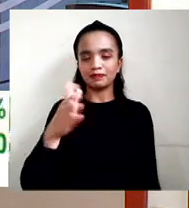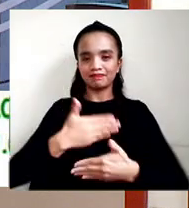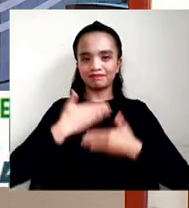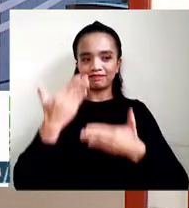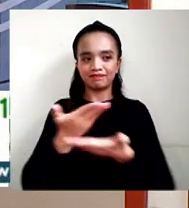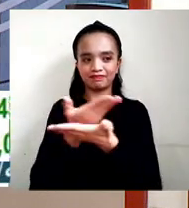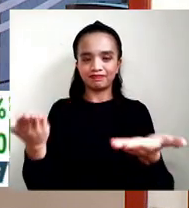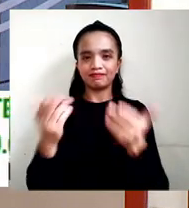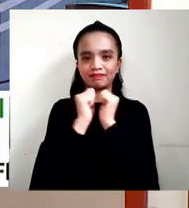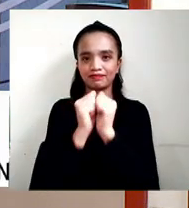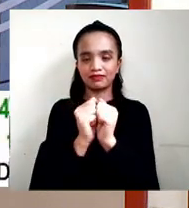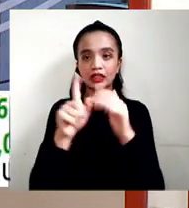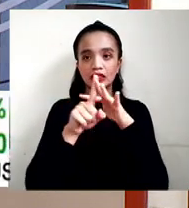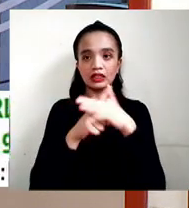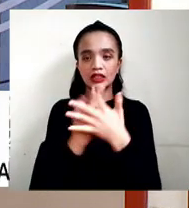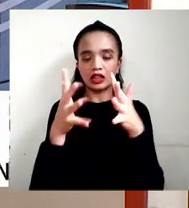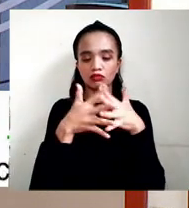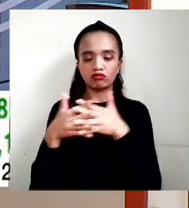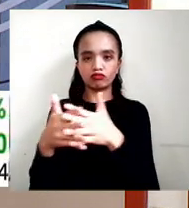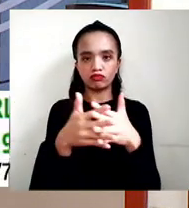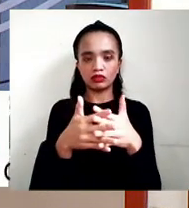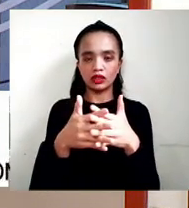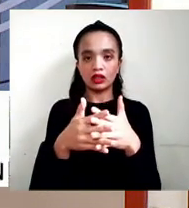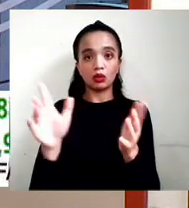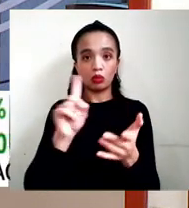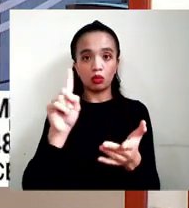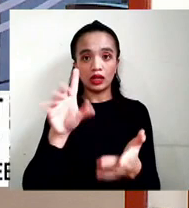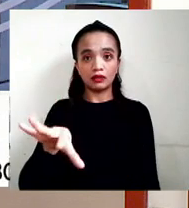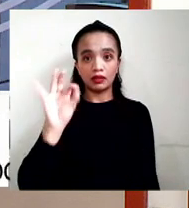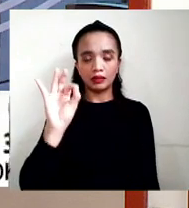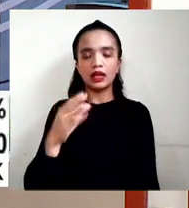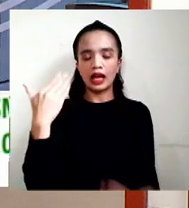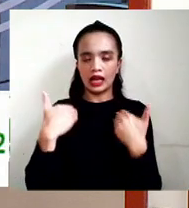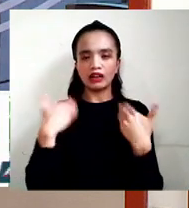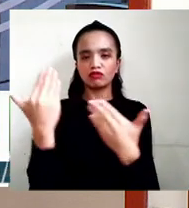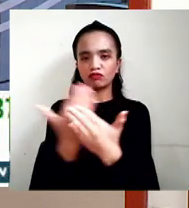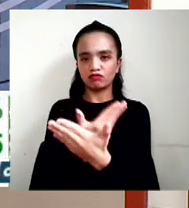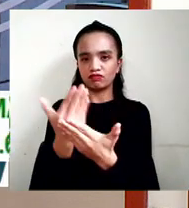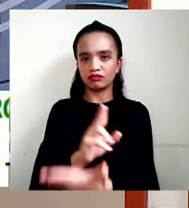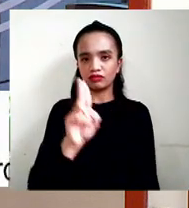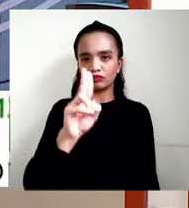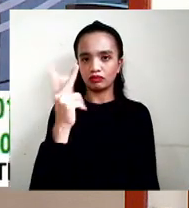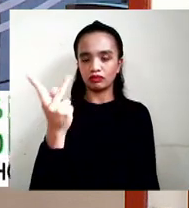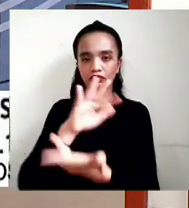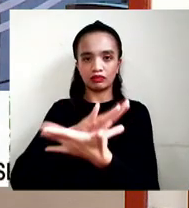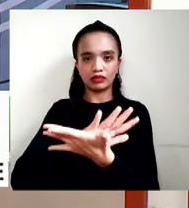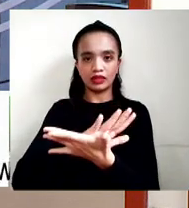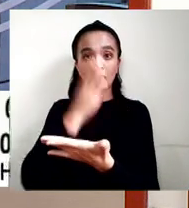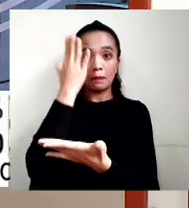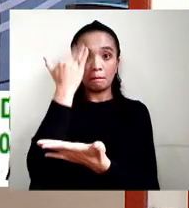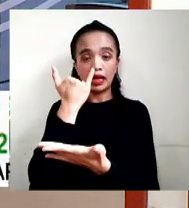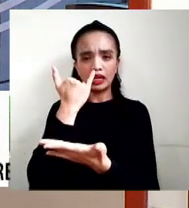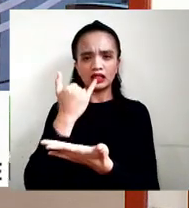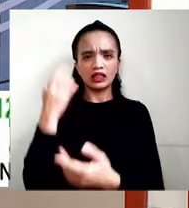begin in the U.S., where a new coronavirus variant discovered in California is being blamed for a surge of infections during the Christmas holidays.